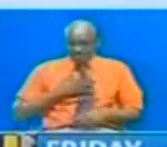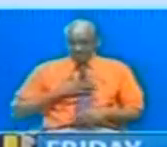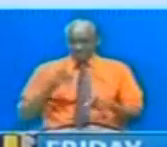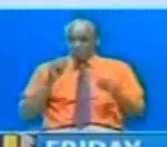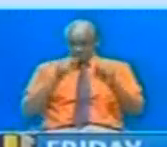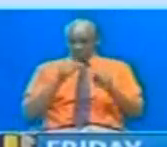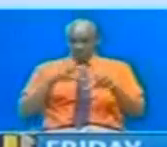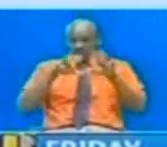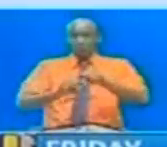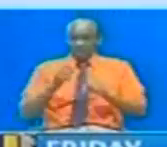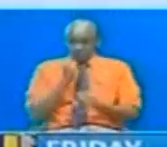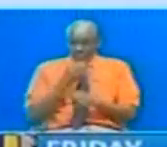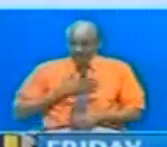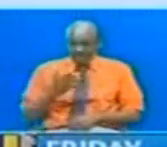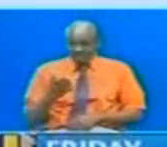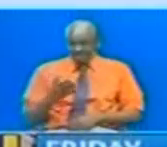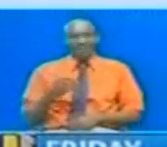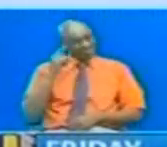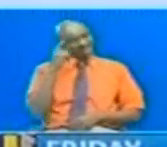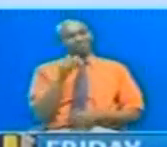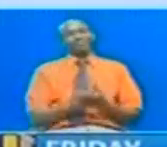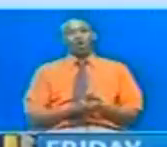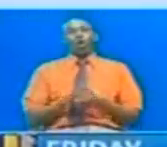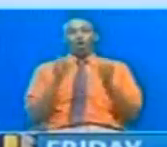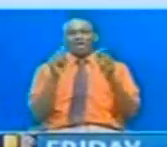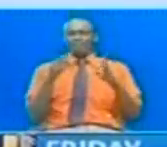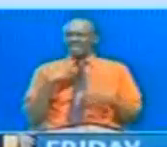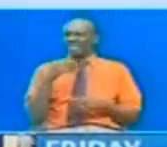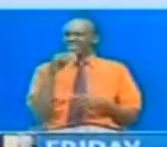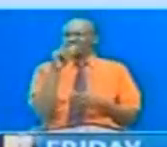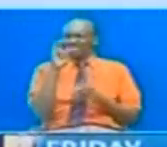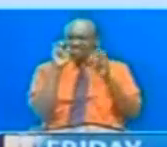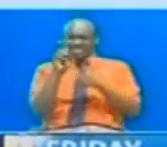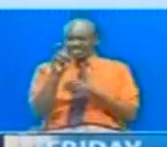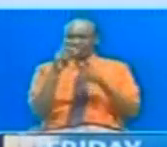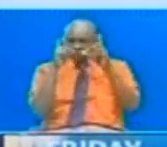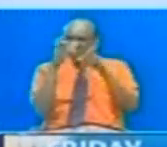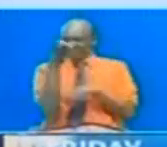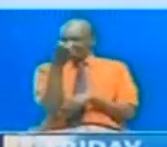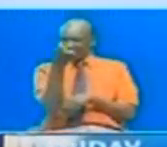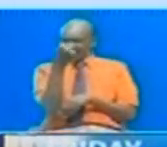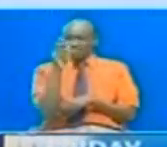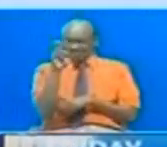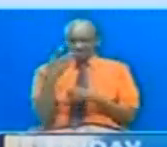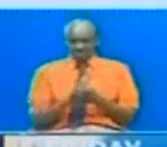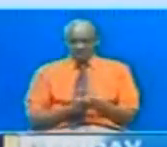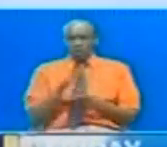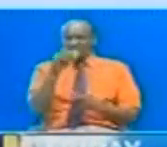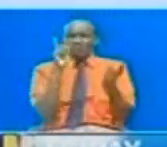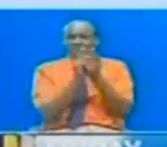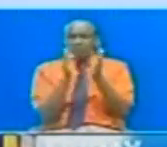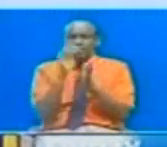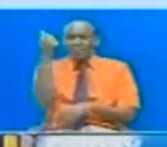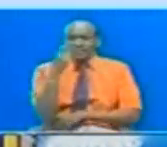You can do it. Sindo, I also think you can do it. So, I've seen some pictures and our viewers will get to see them. You only meet President